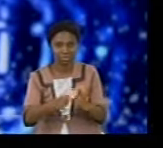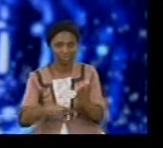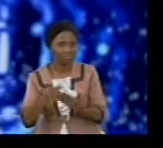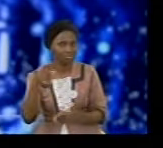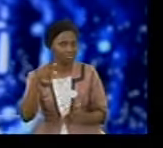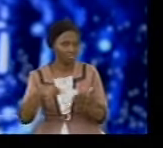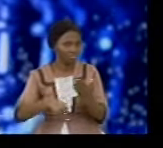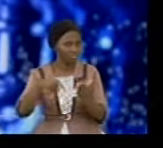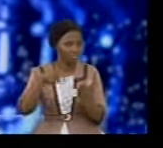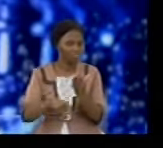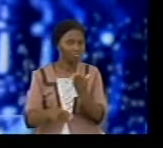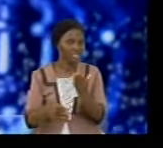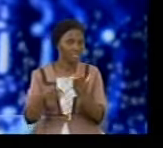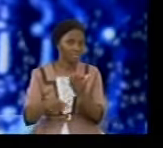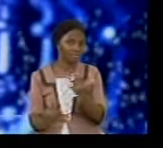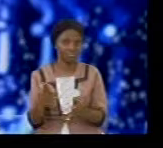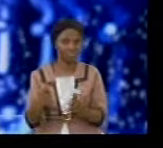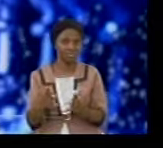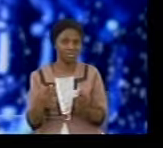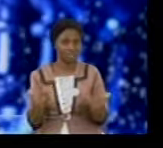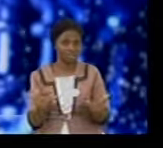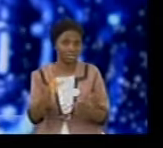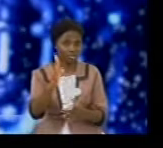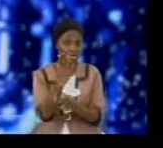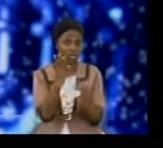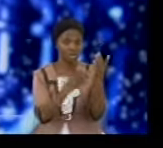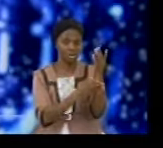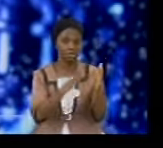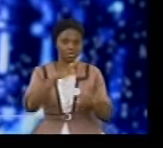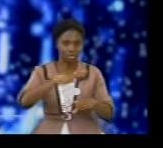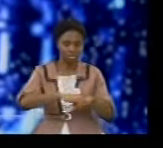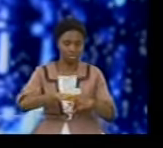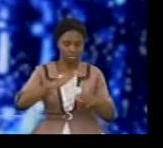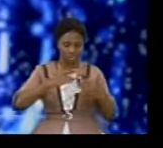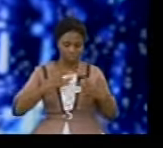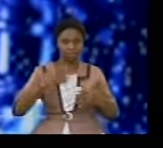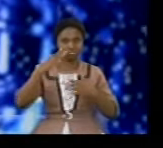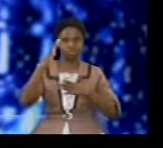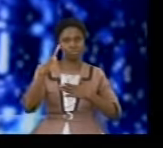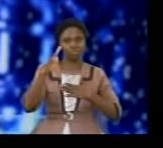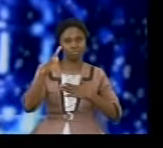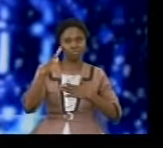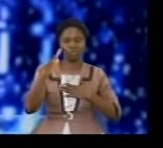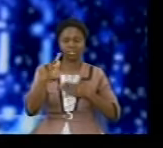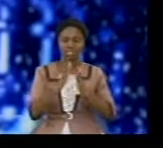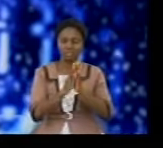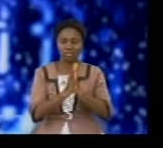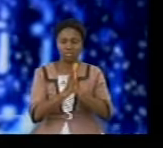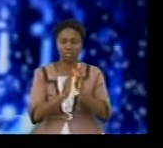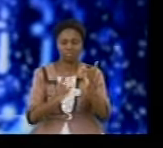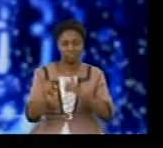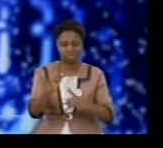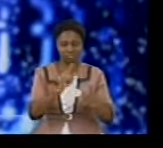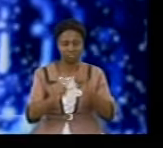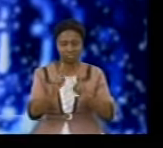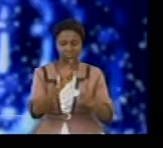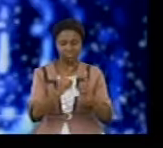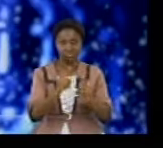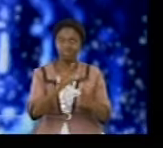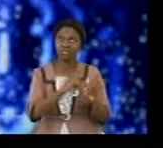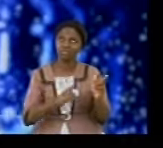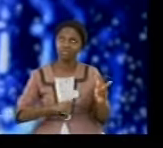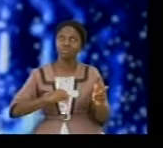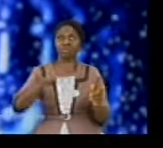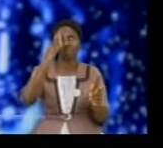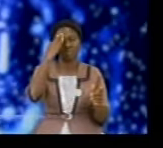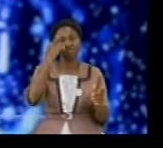And as you place your hand upon your chest, tell God directly, Lord, I know I'm a sinner. I ask for